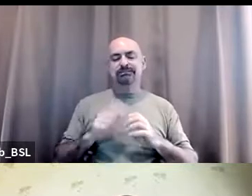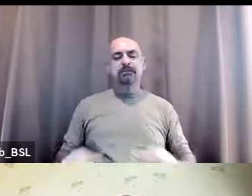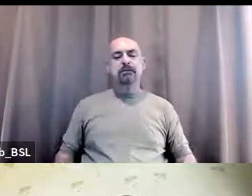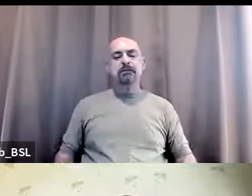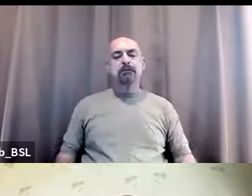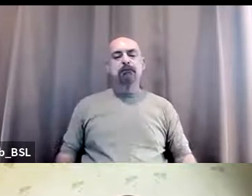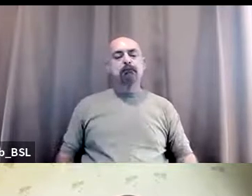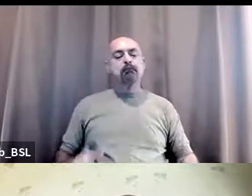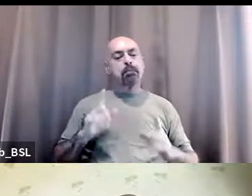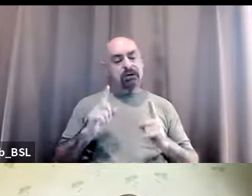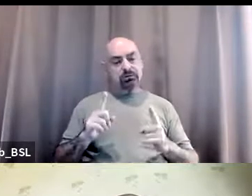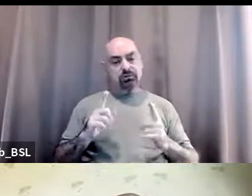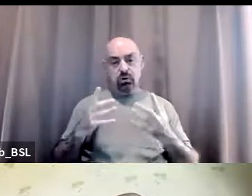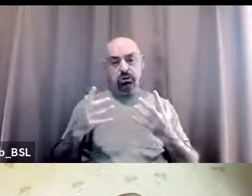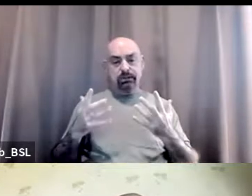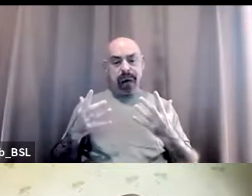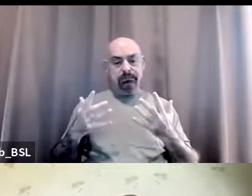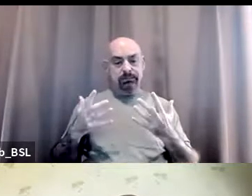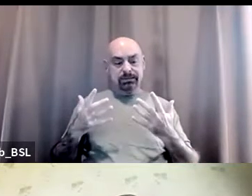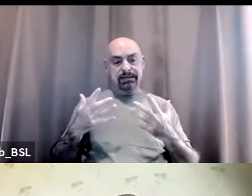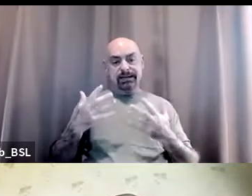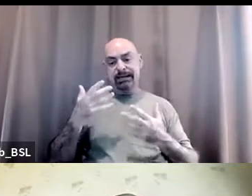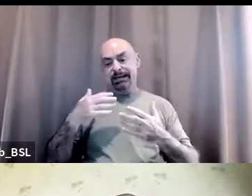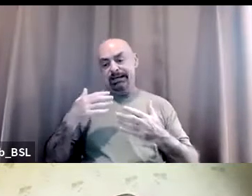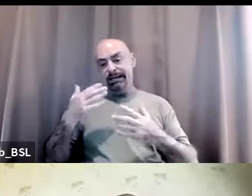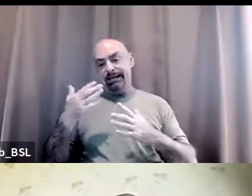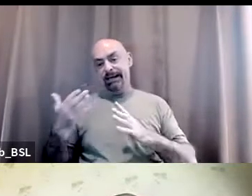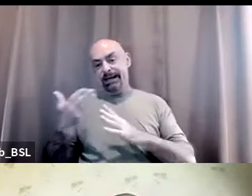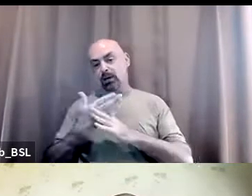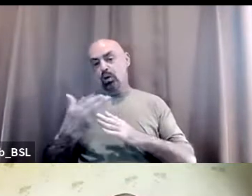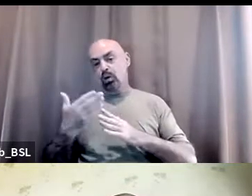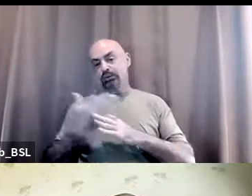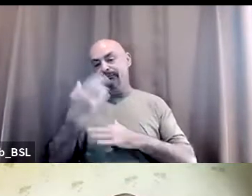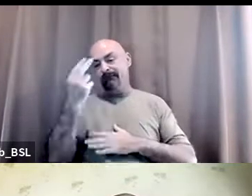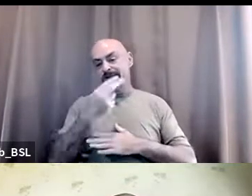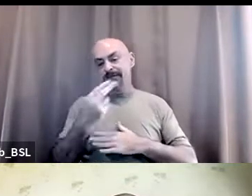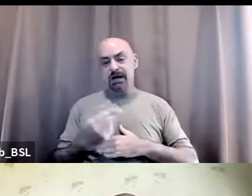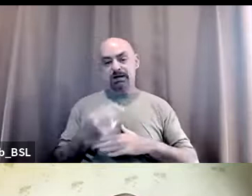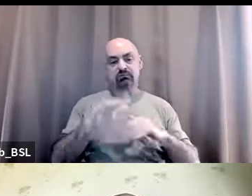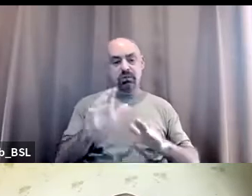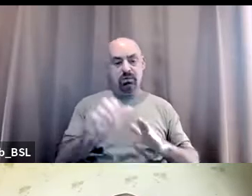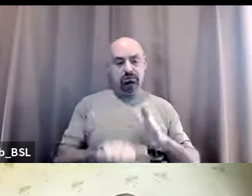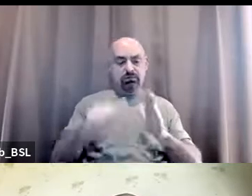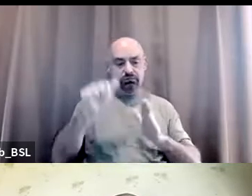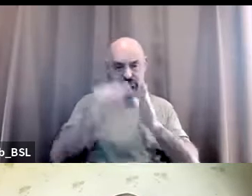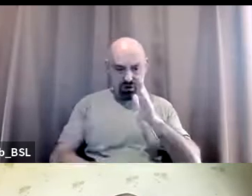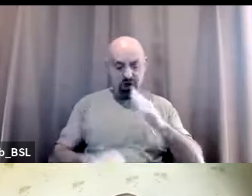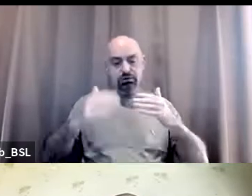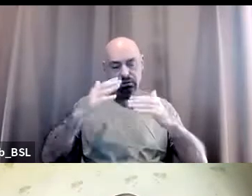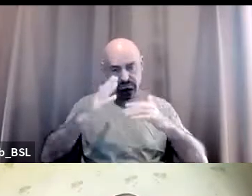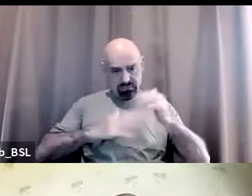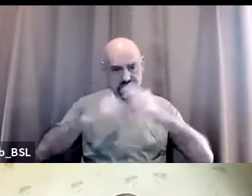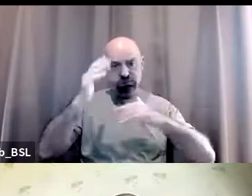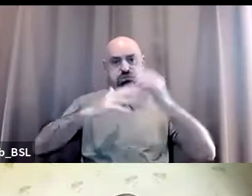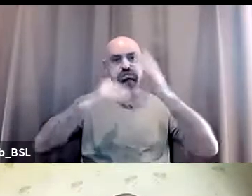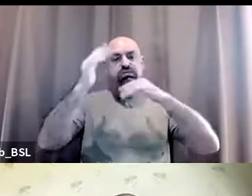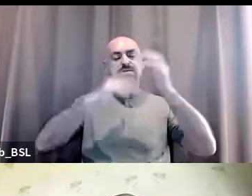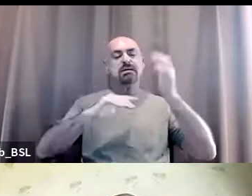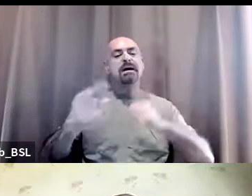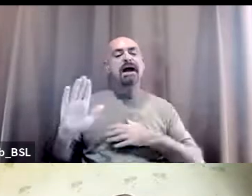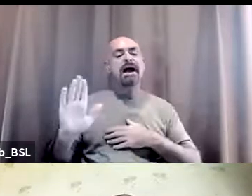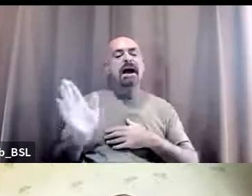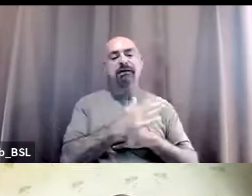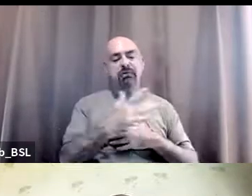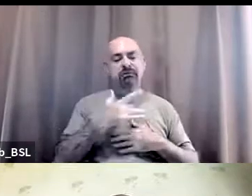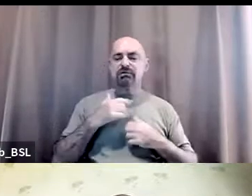by integrating inclusive design and accessibility at the outset, we create environments where everyone feels their needs